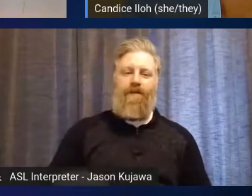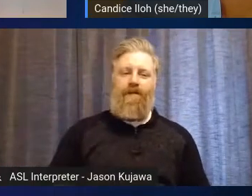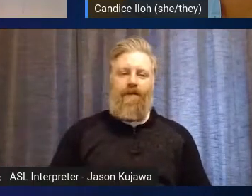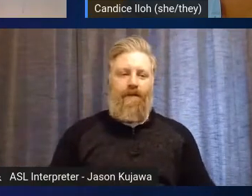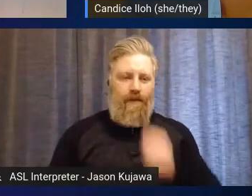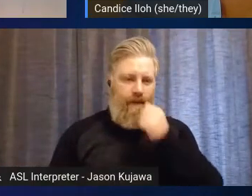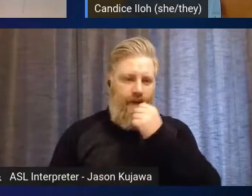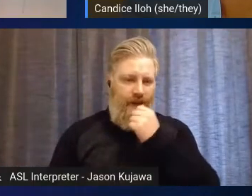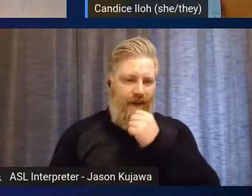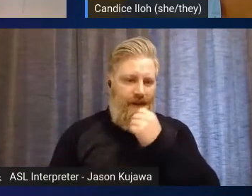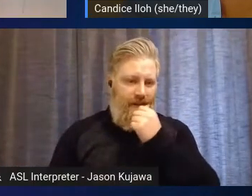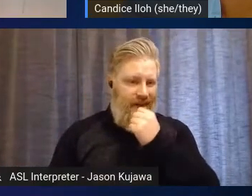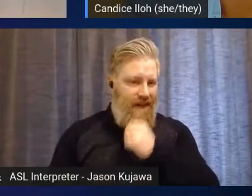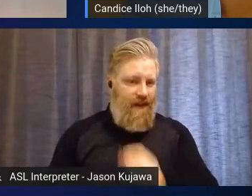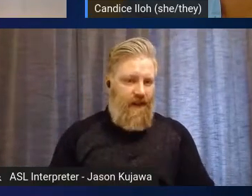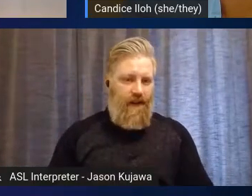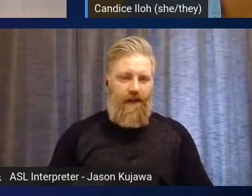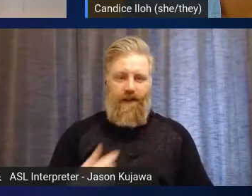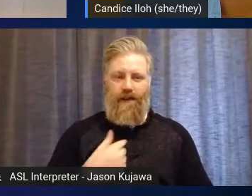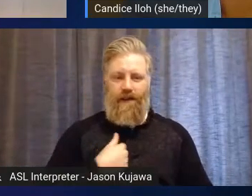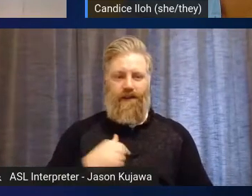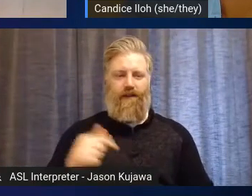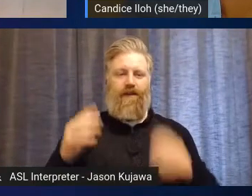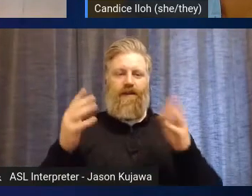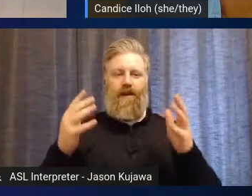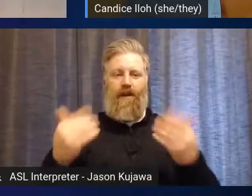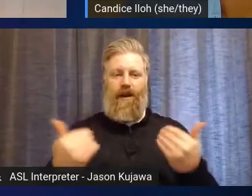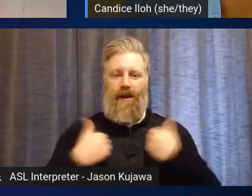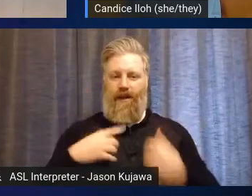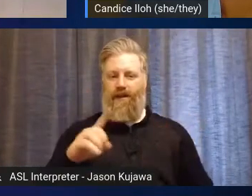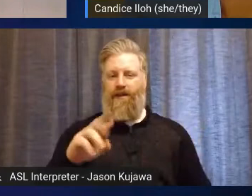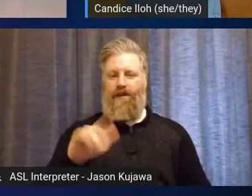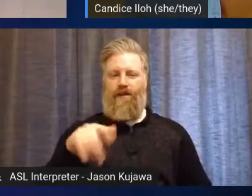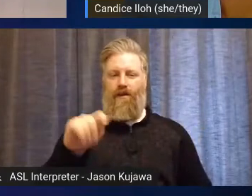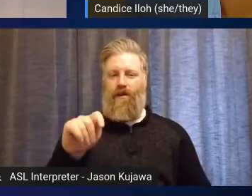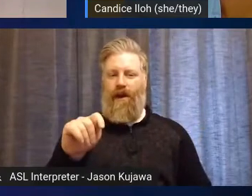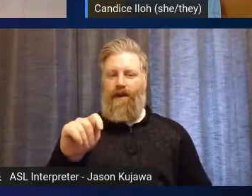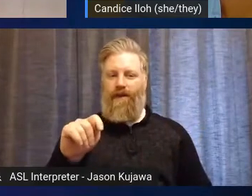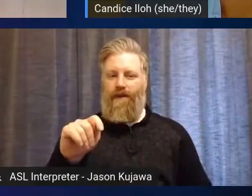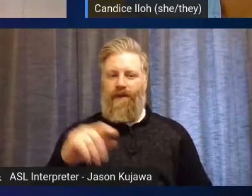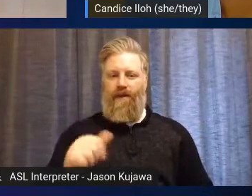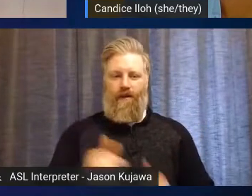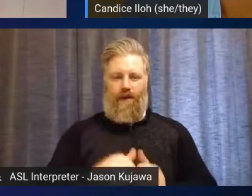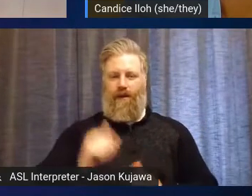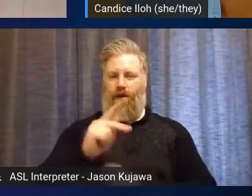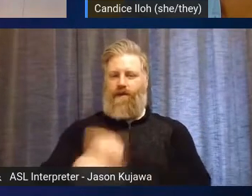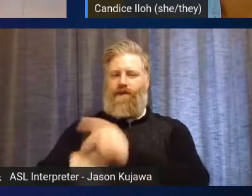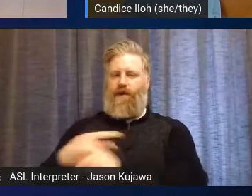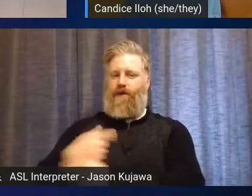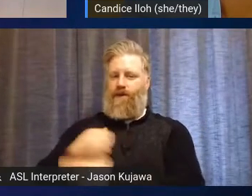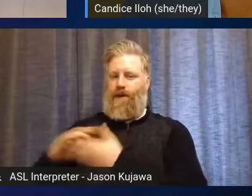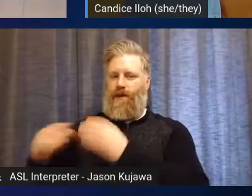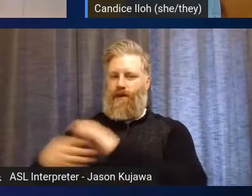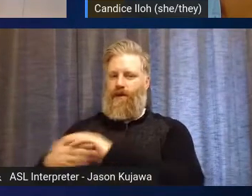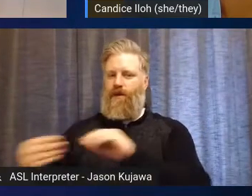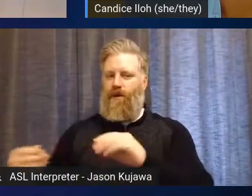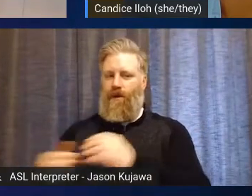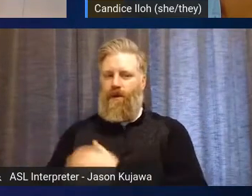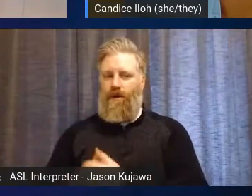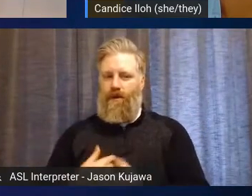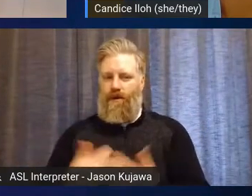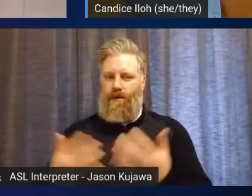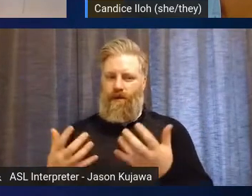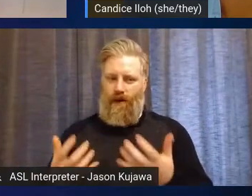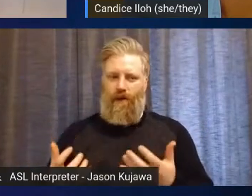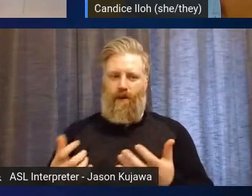is I had already a draft ready for adult version of my story, so I was more wanted to